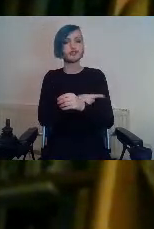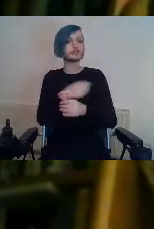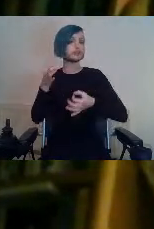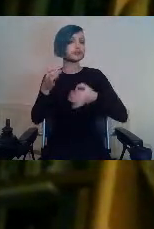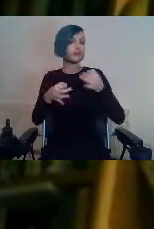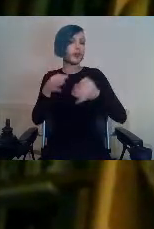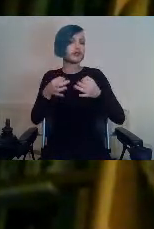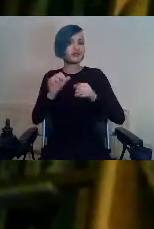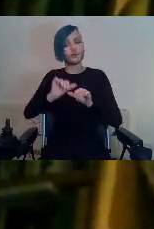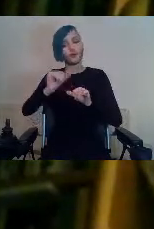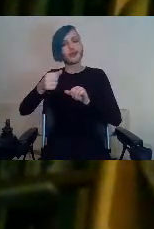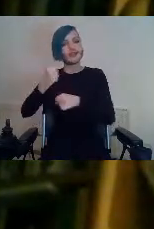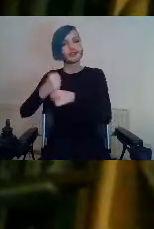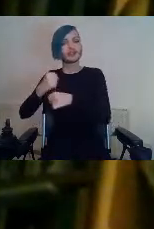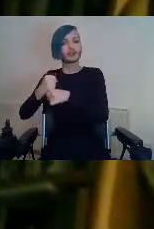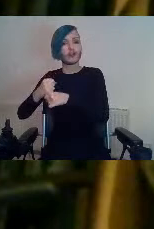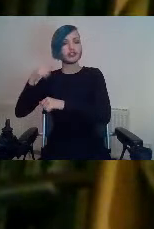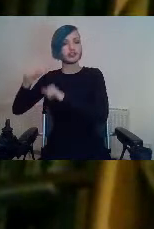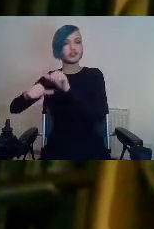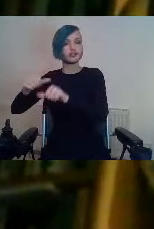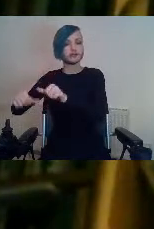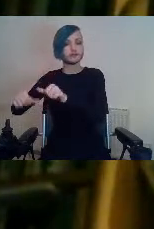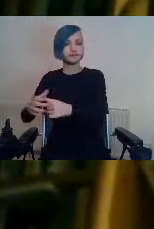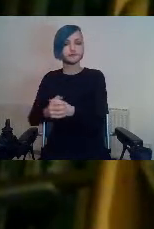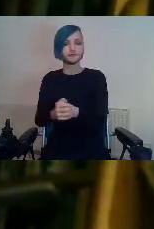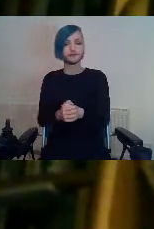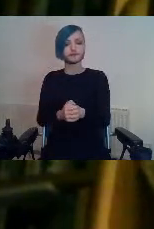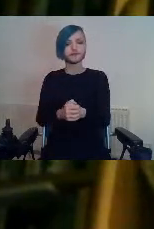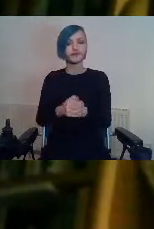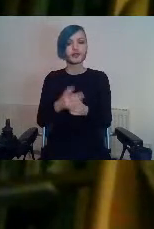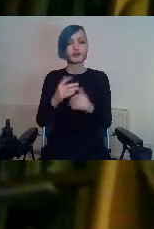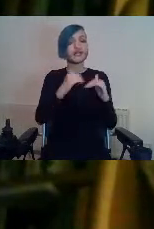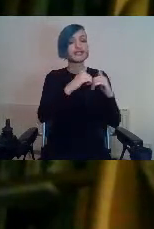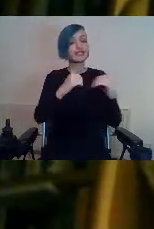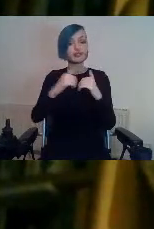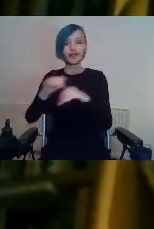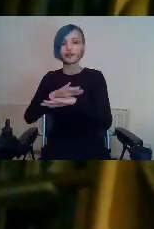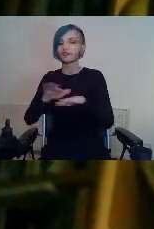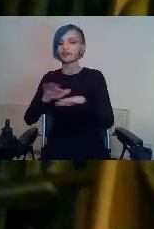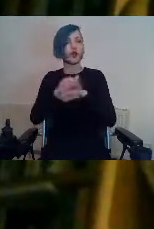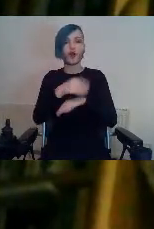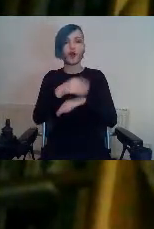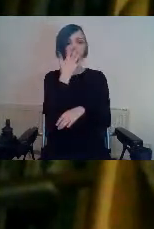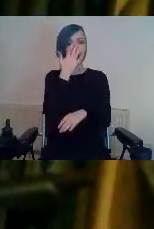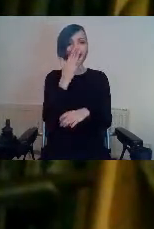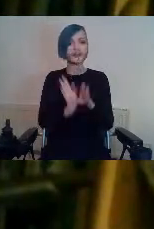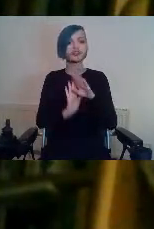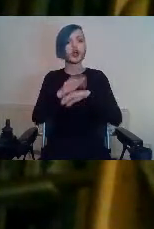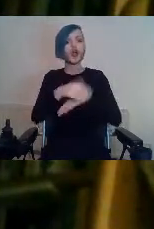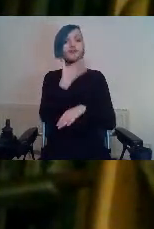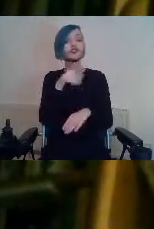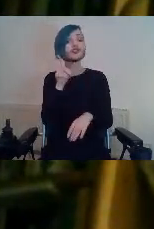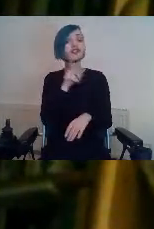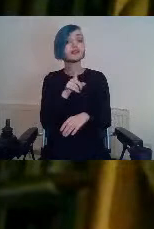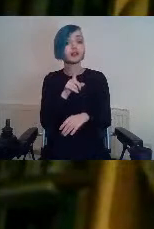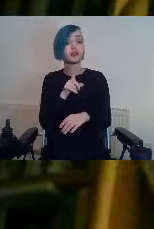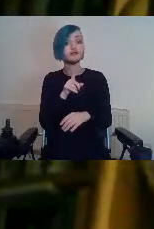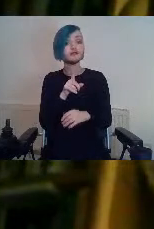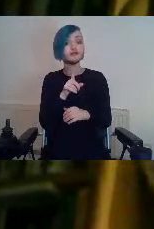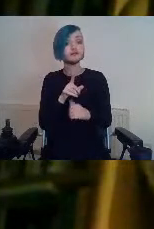generations. And the split was not by age, but was by gender. And it turned out